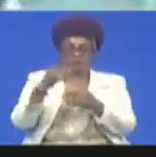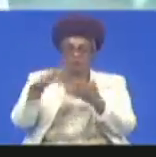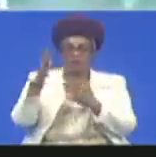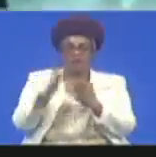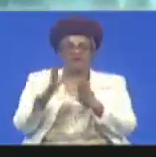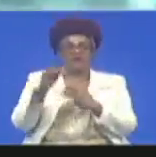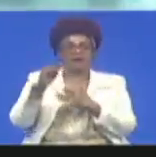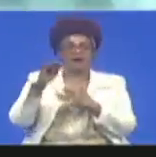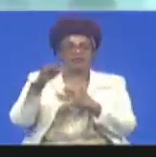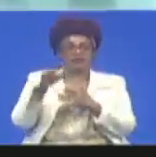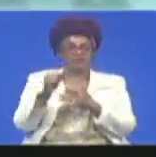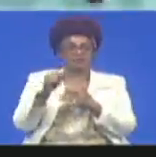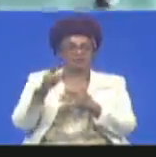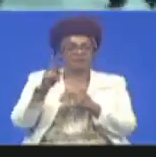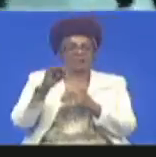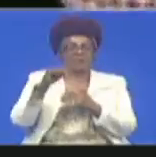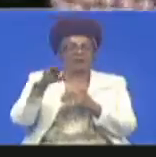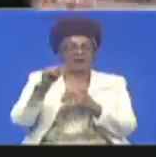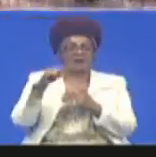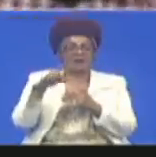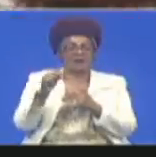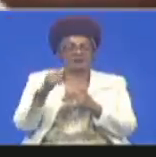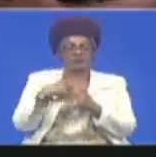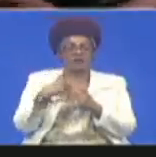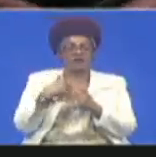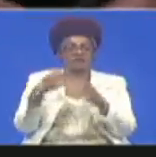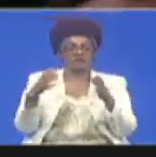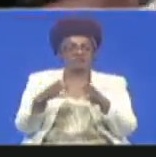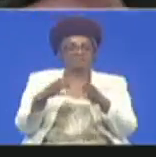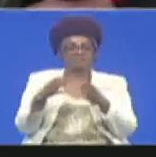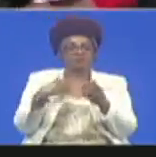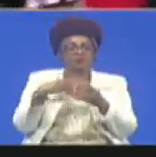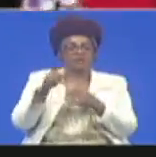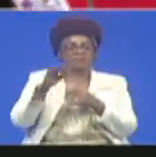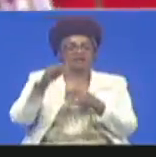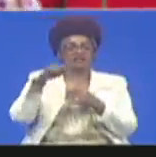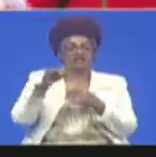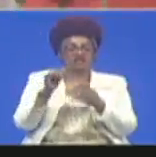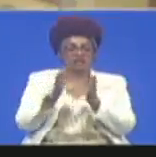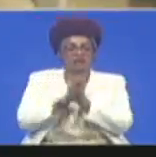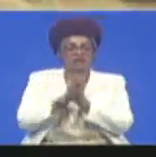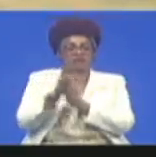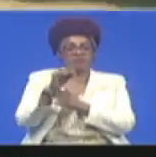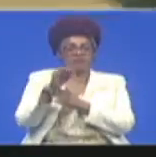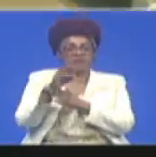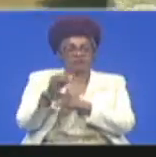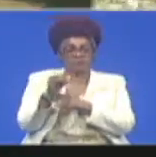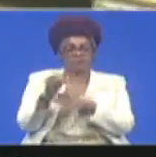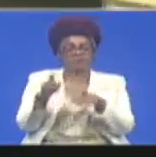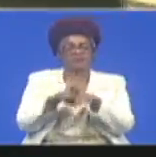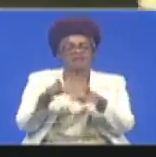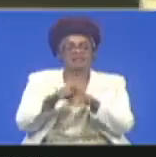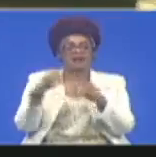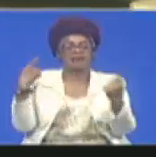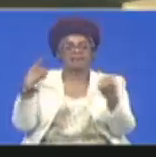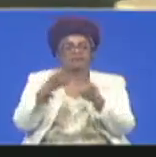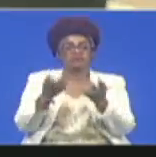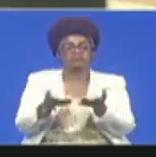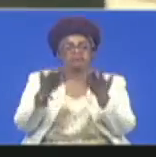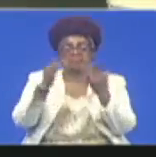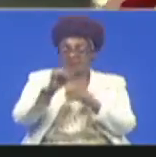marathon. Kiplagat will line up at the start with teammates Ruth Chepngetich and Fislin Chepkesho as they aim to wrest the title from